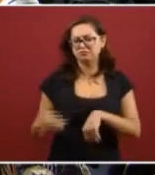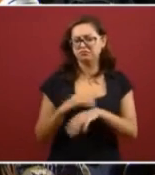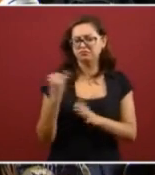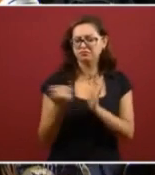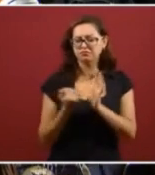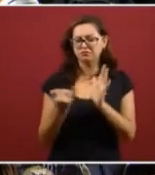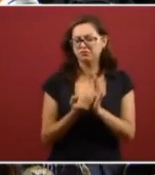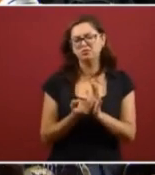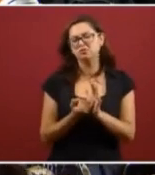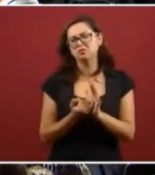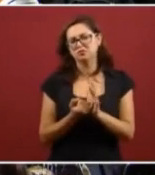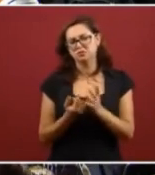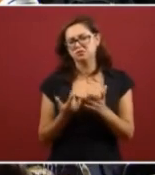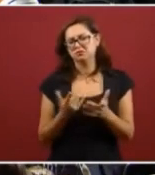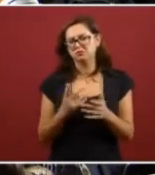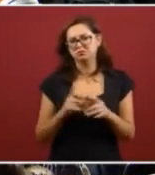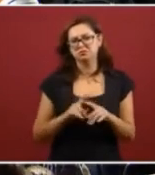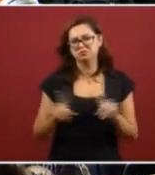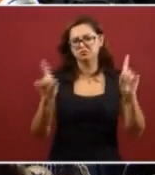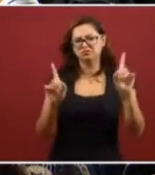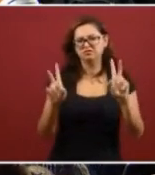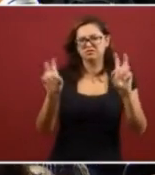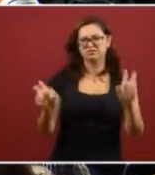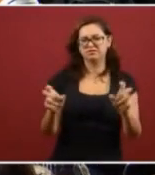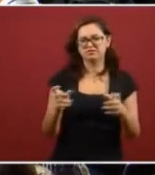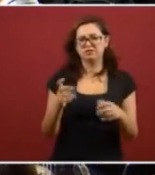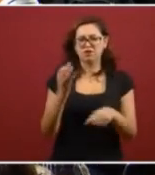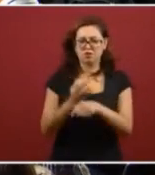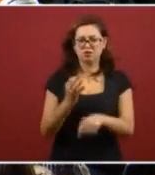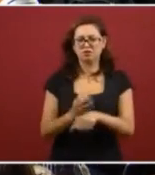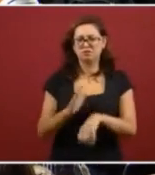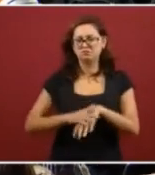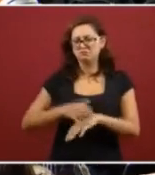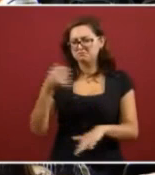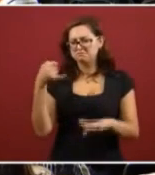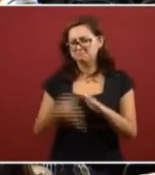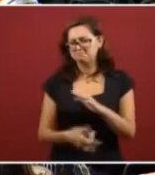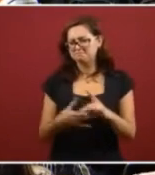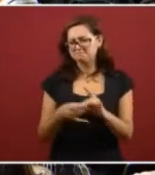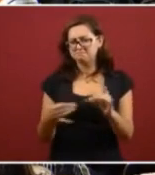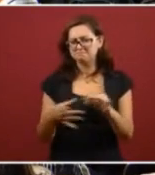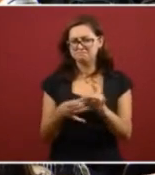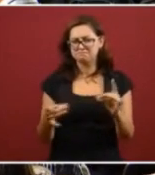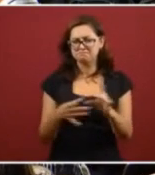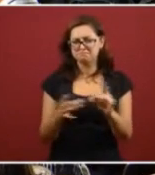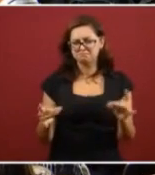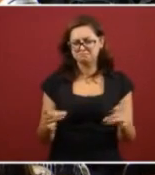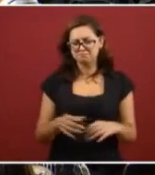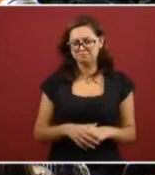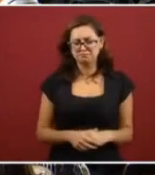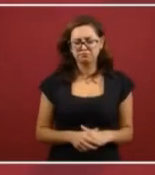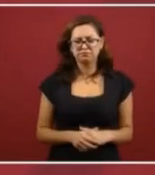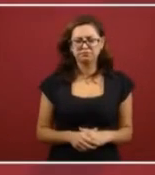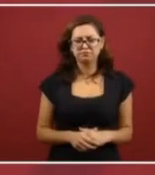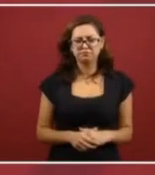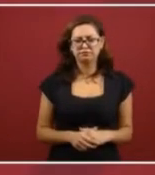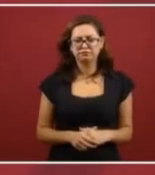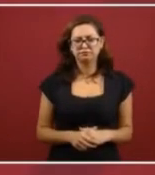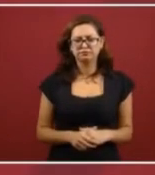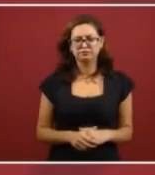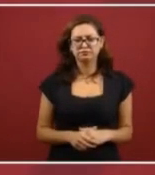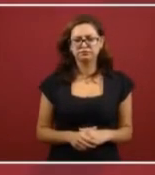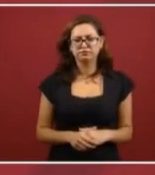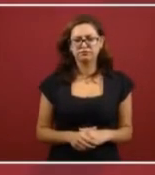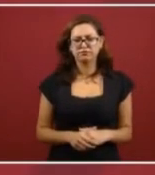van a explicarlo bien. And this will be explained well. Como es un tema because it is a matter that is